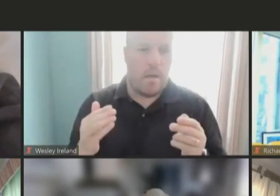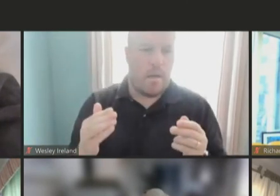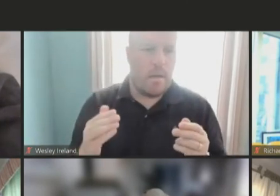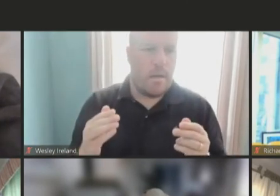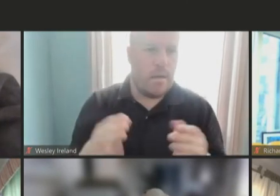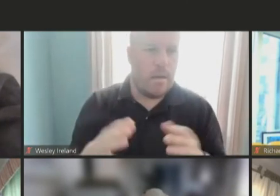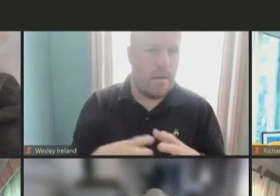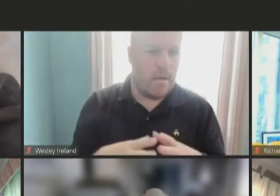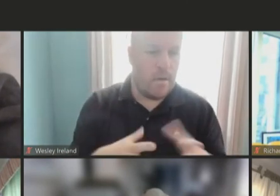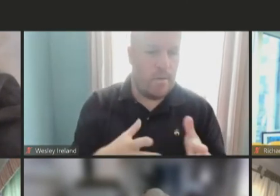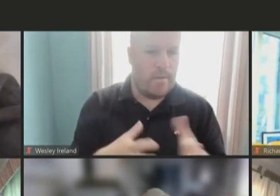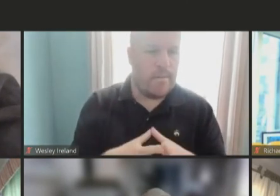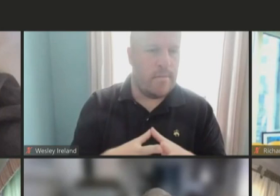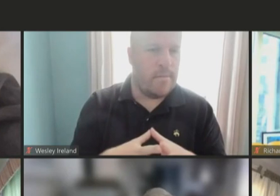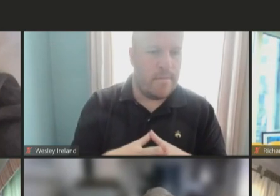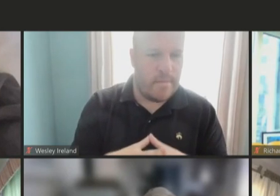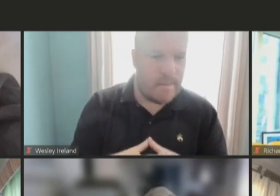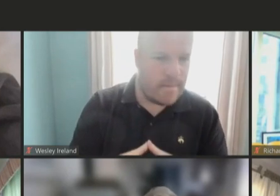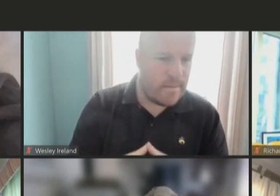Okay.